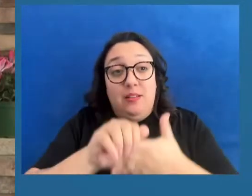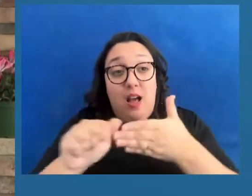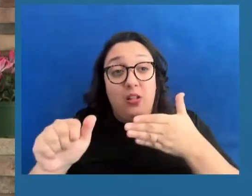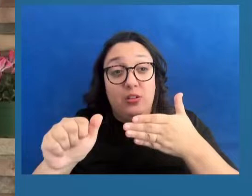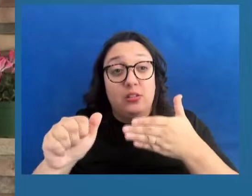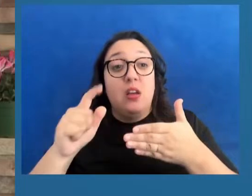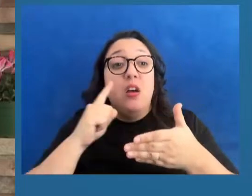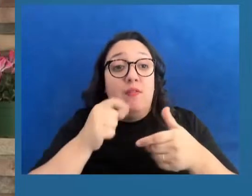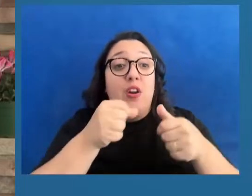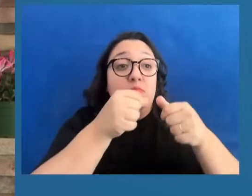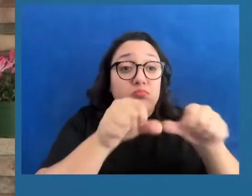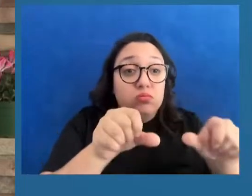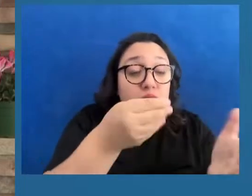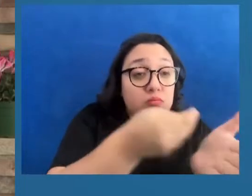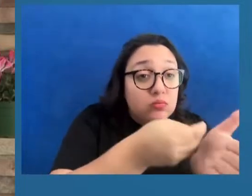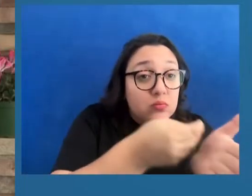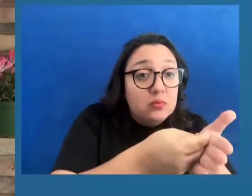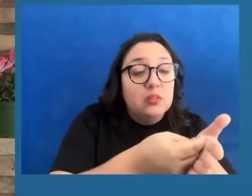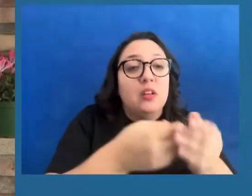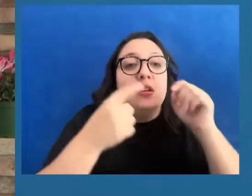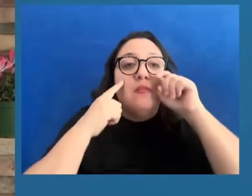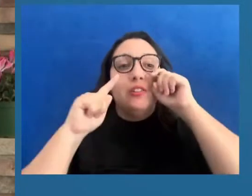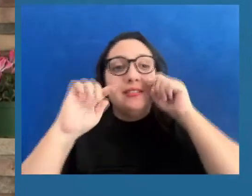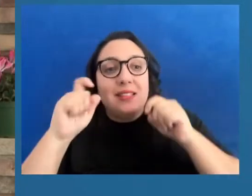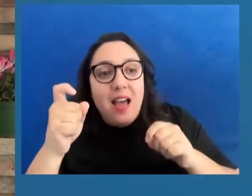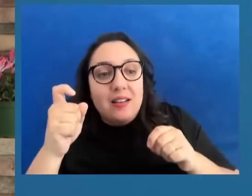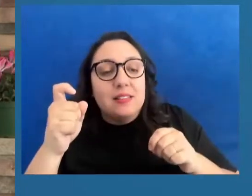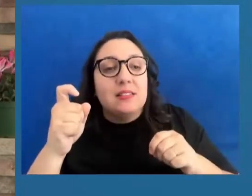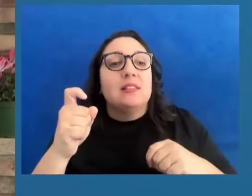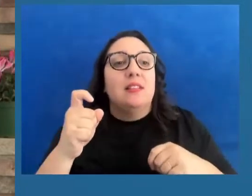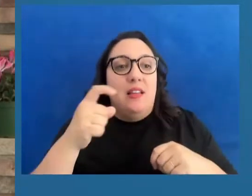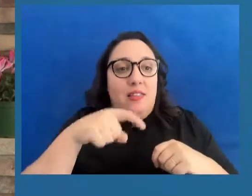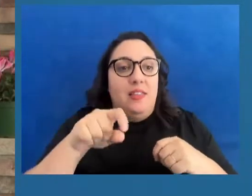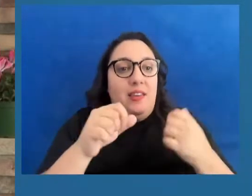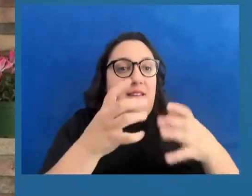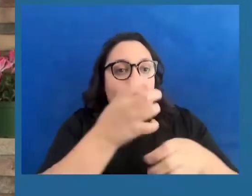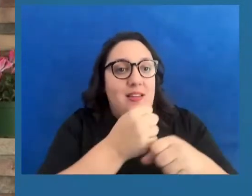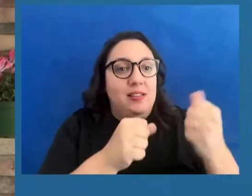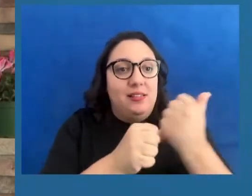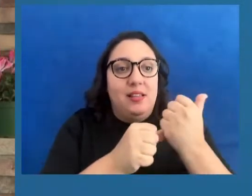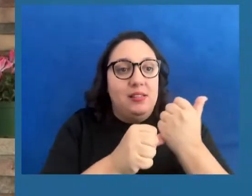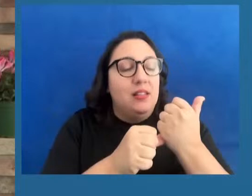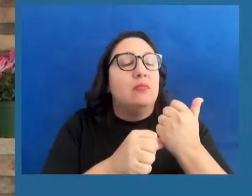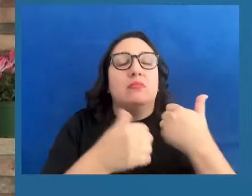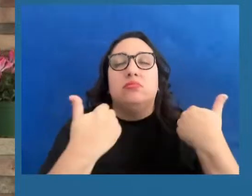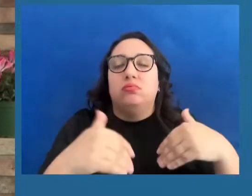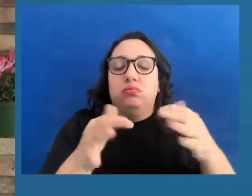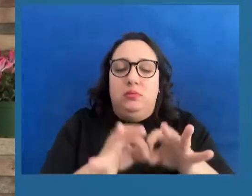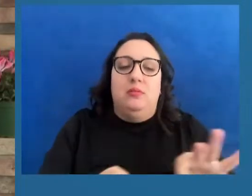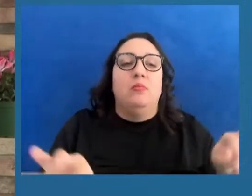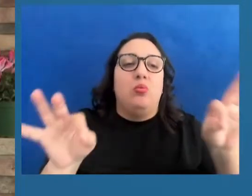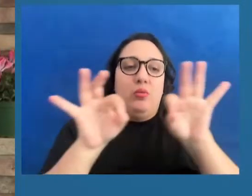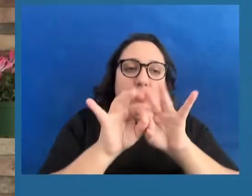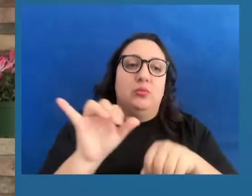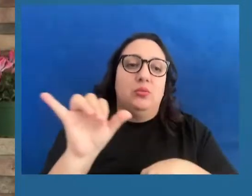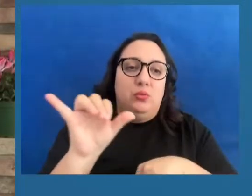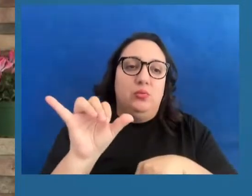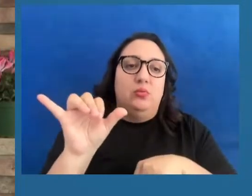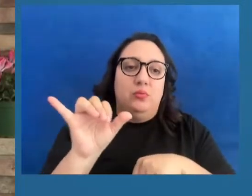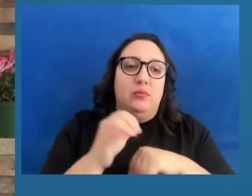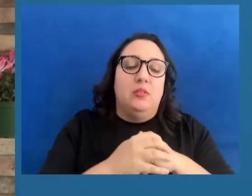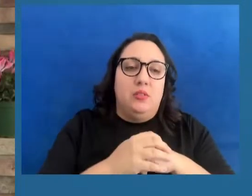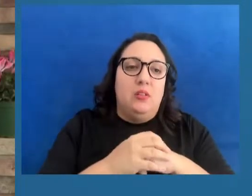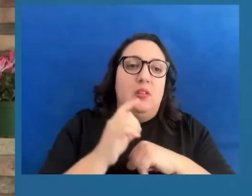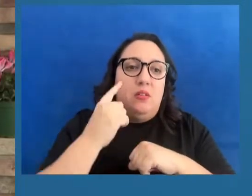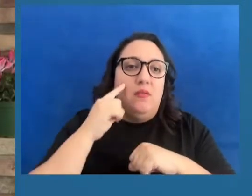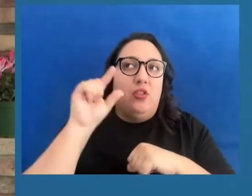incentives for low to moderate income homebuyers to receive assistance is absolutely also critical for the governor